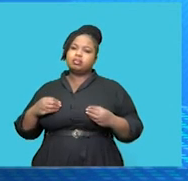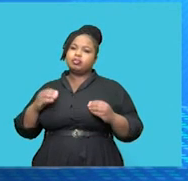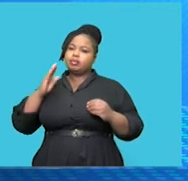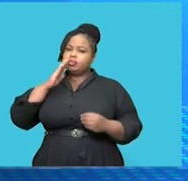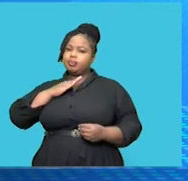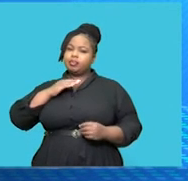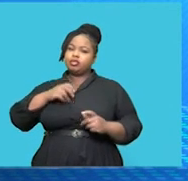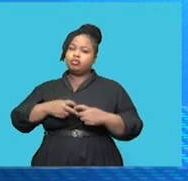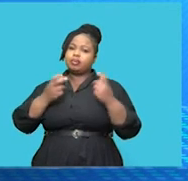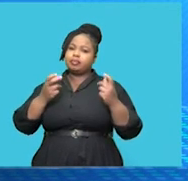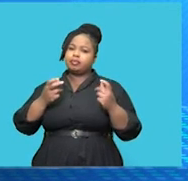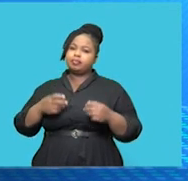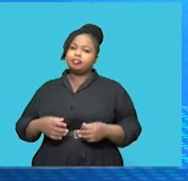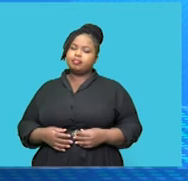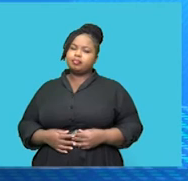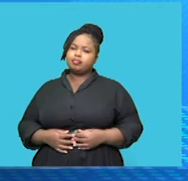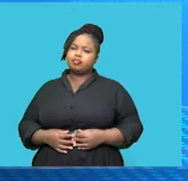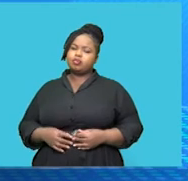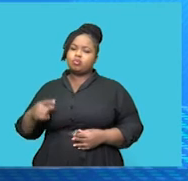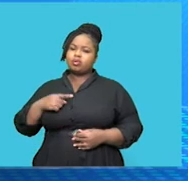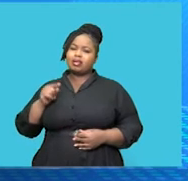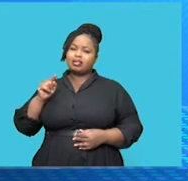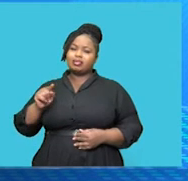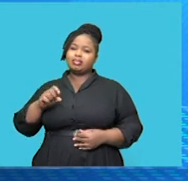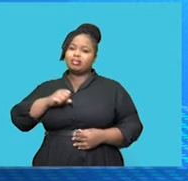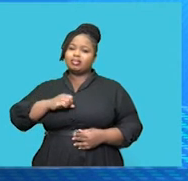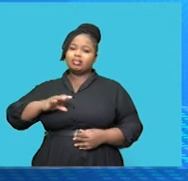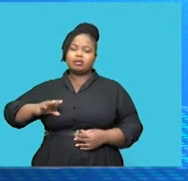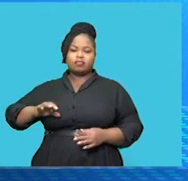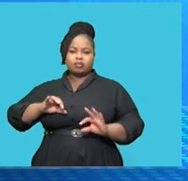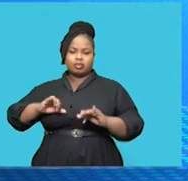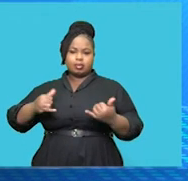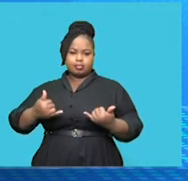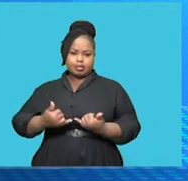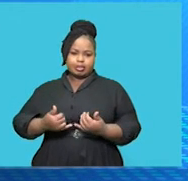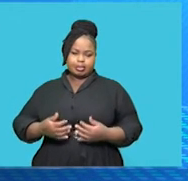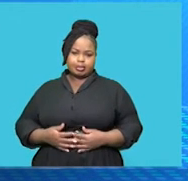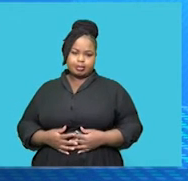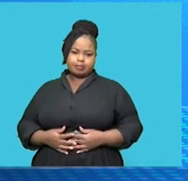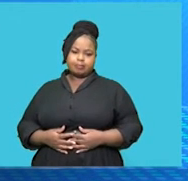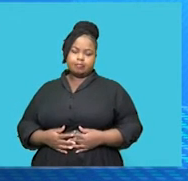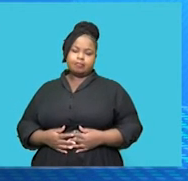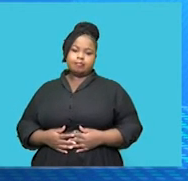but it was done, or rather it's an employee of the company. So